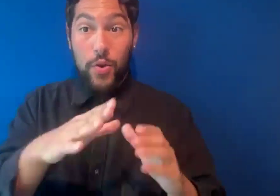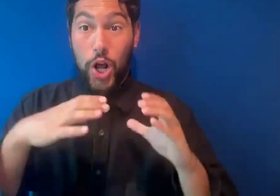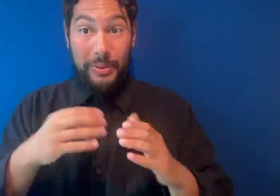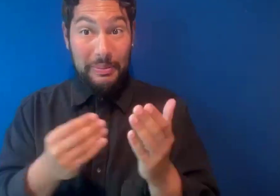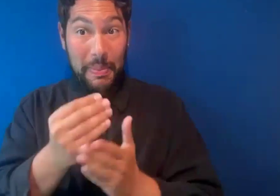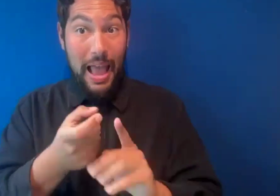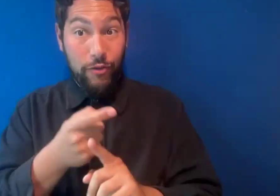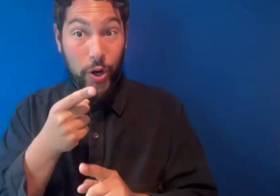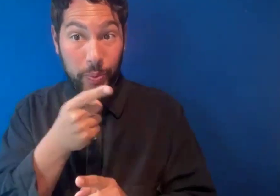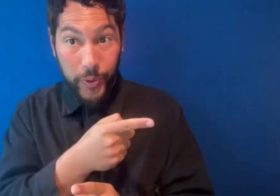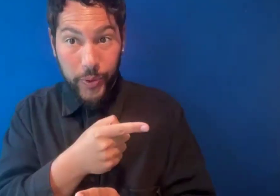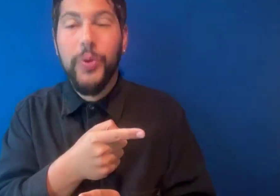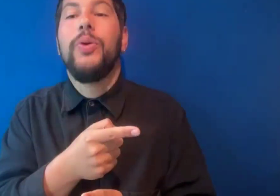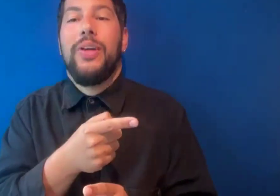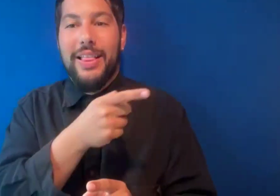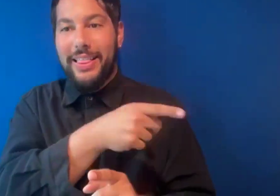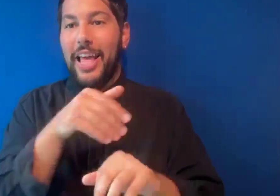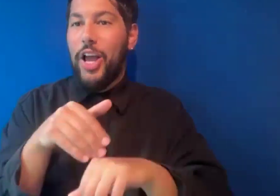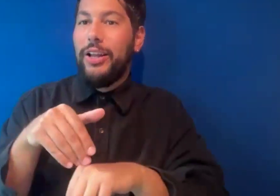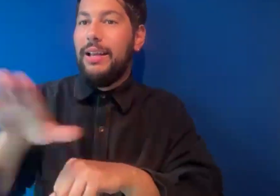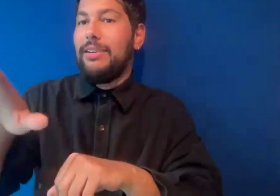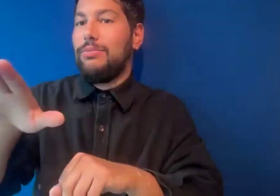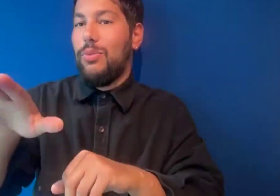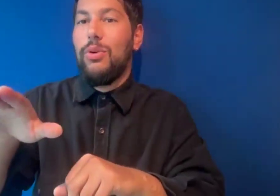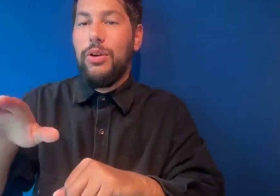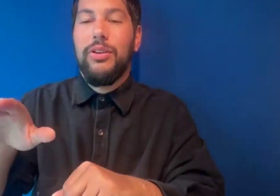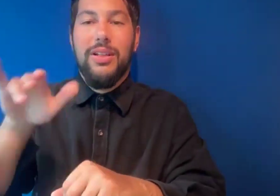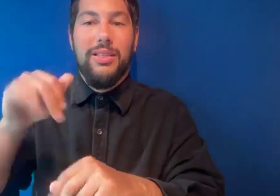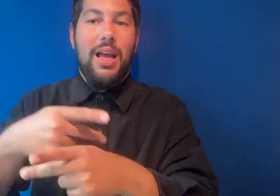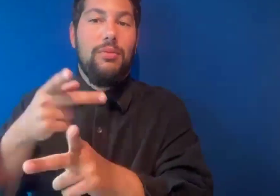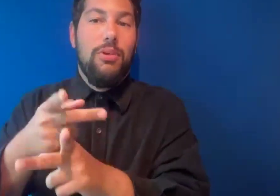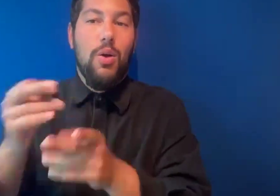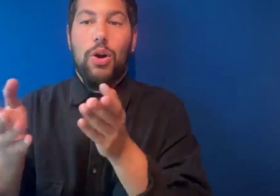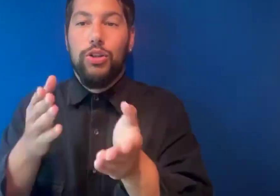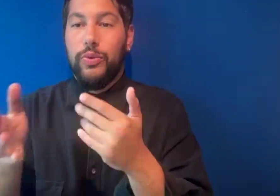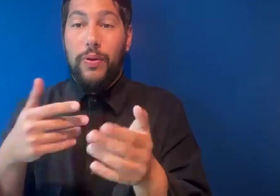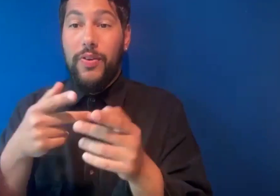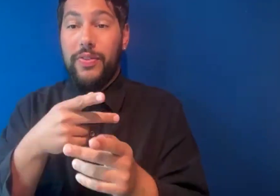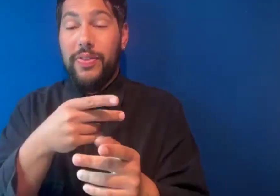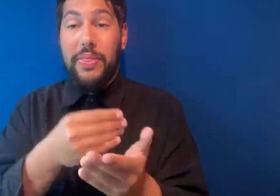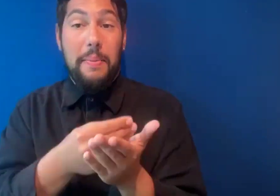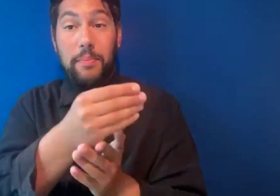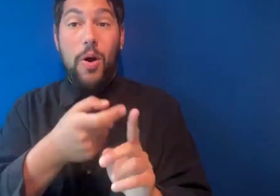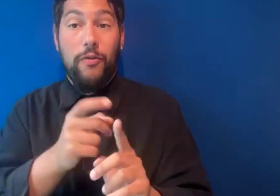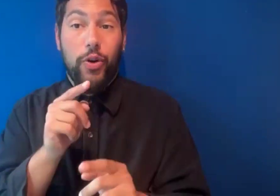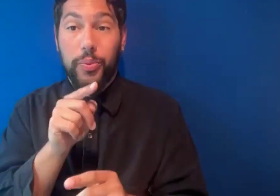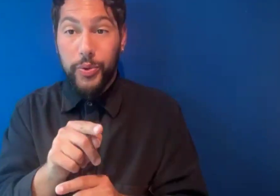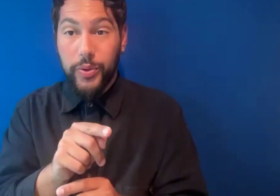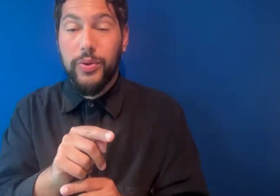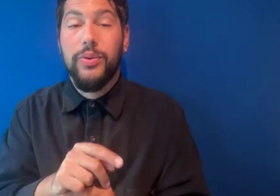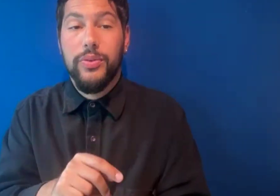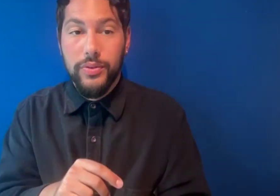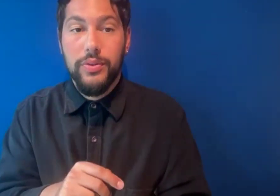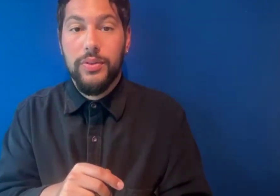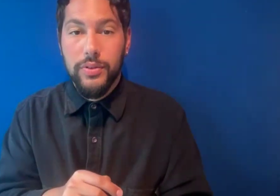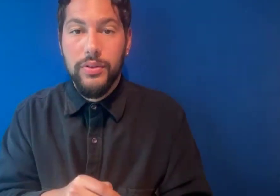you, they're going to be exporting the products or services that they buy from you.